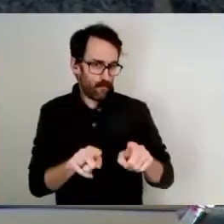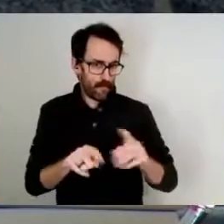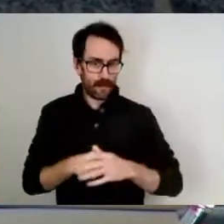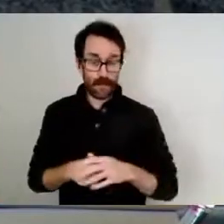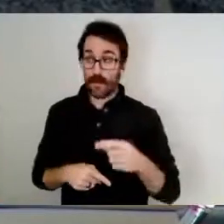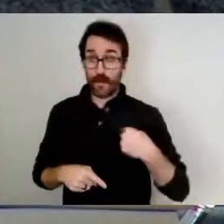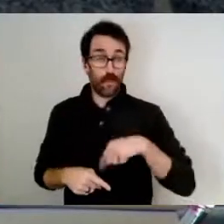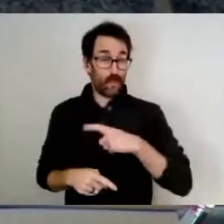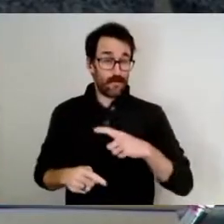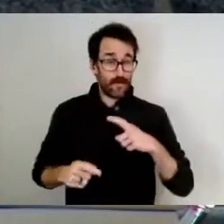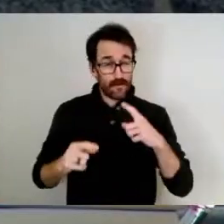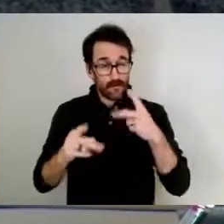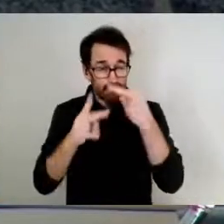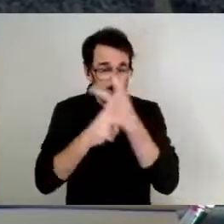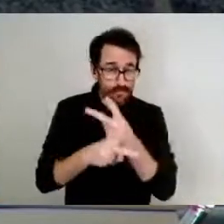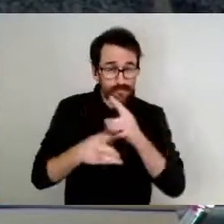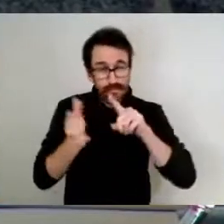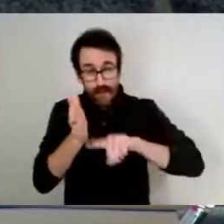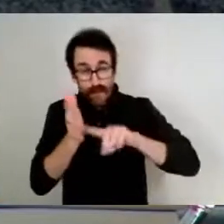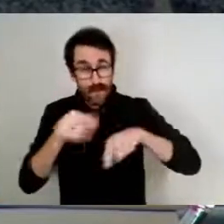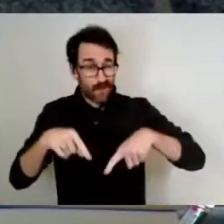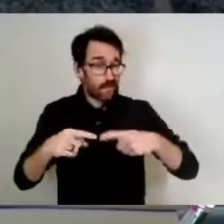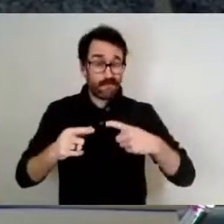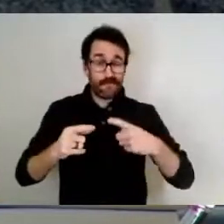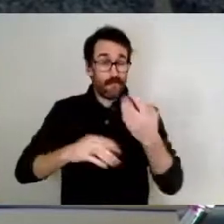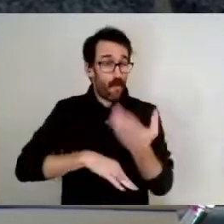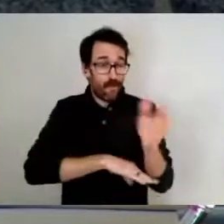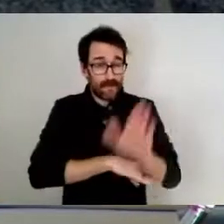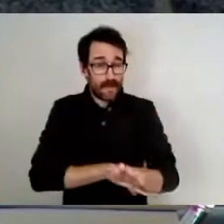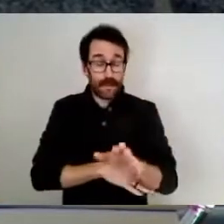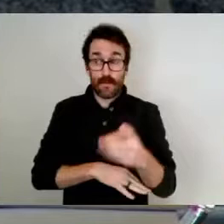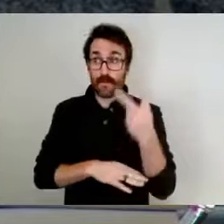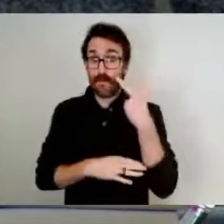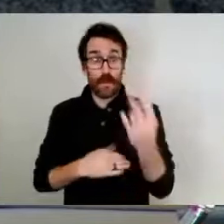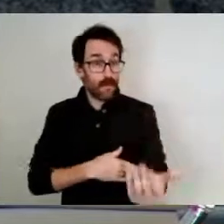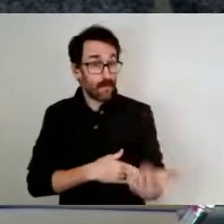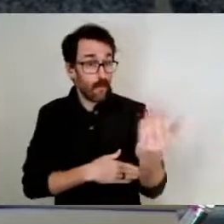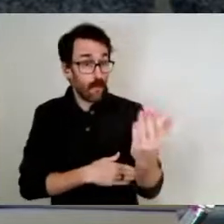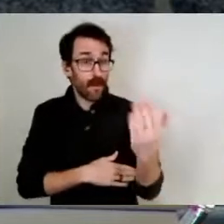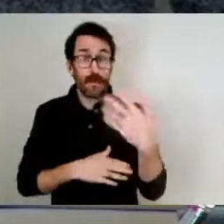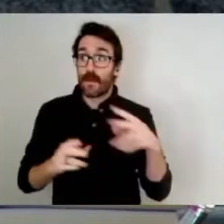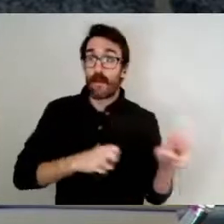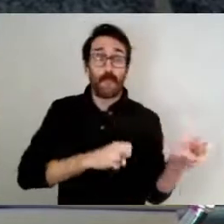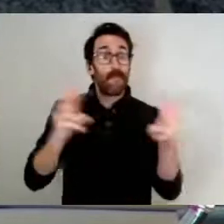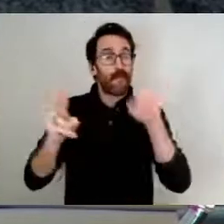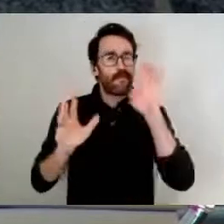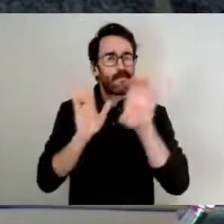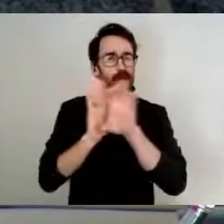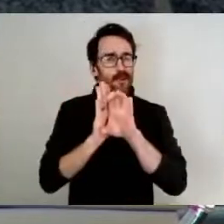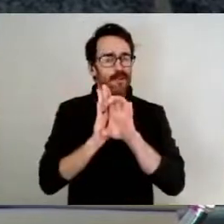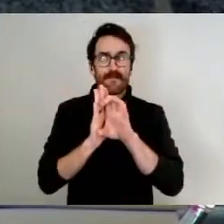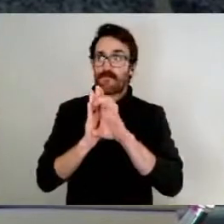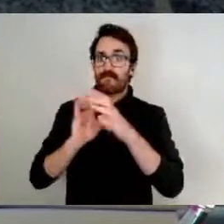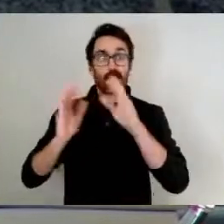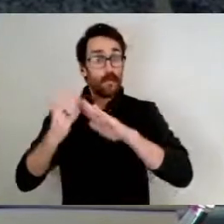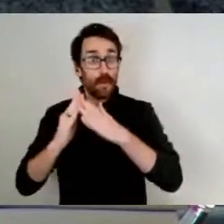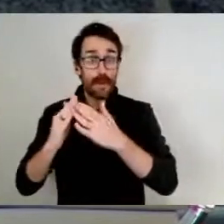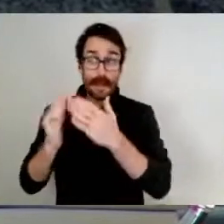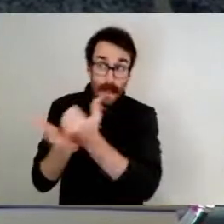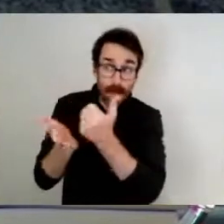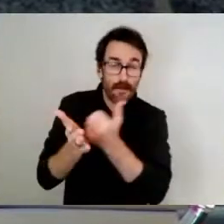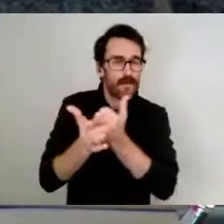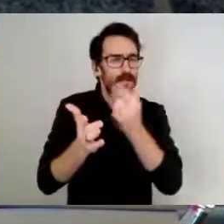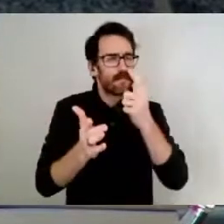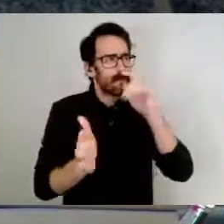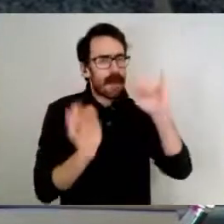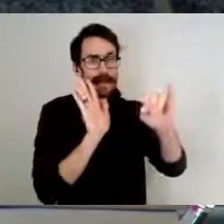cost several lives, and thank goodness no lives were lost. But the fear factor in that